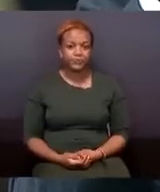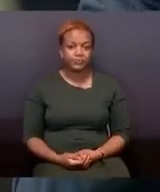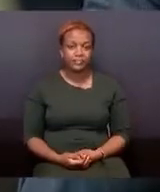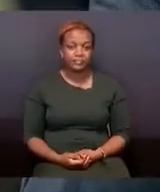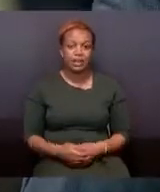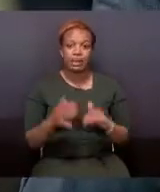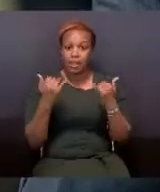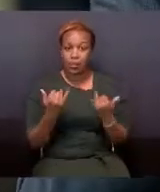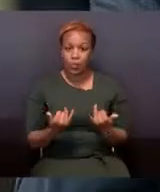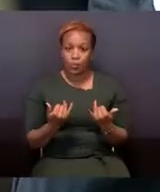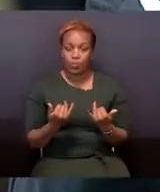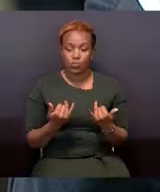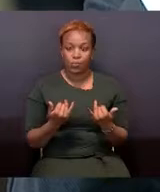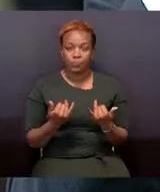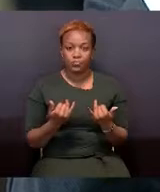Now,